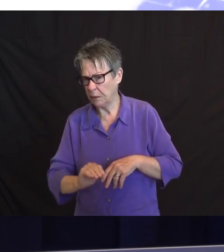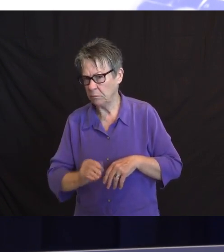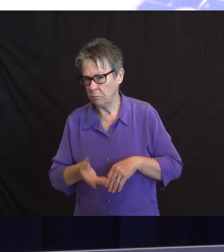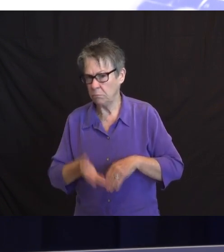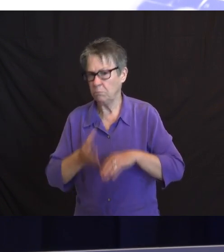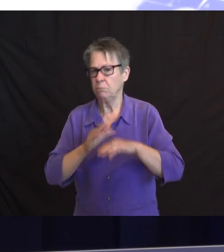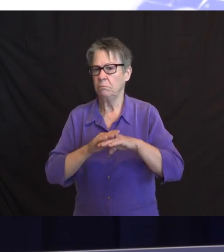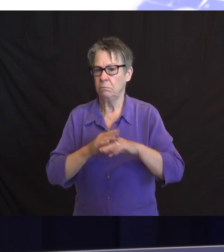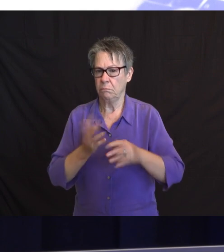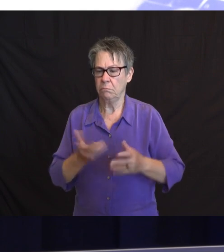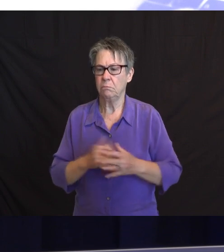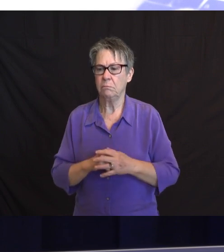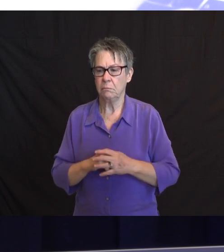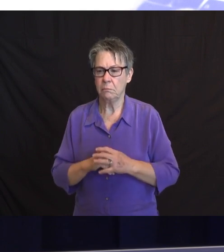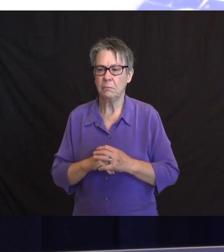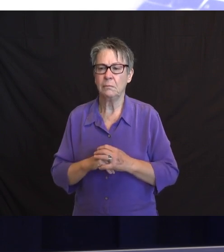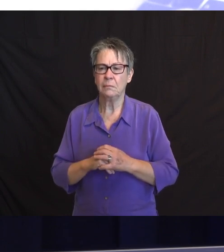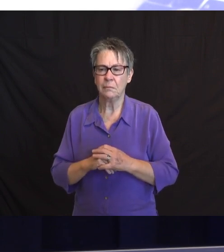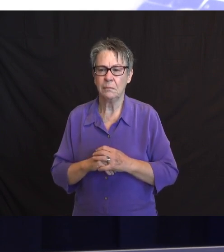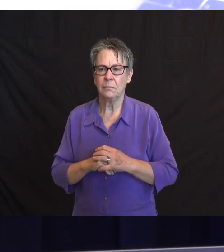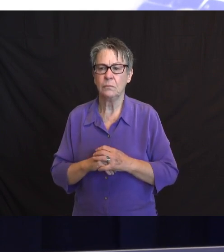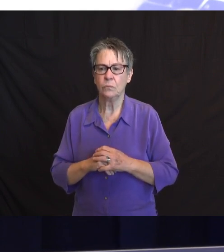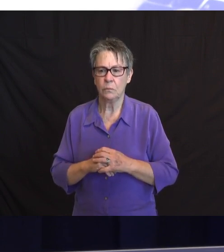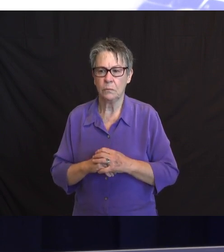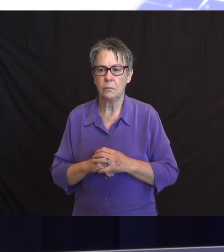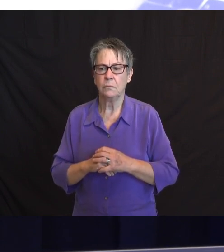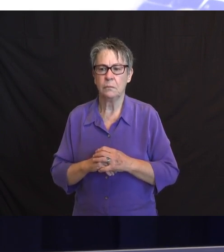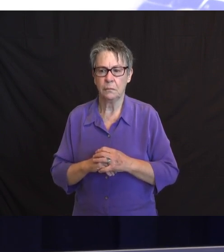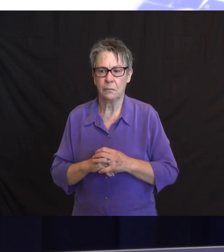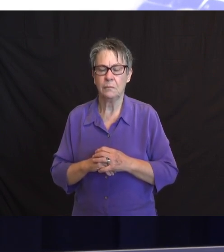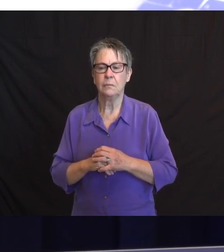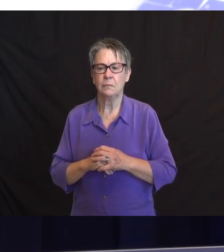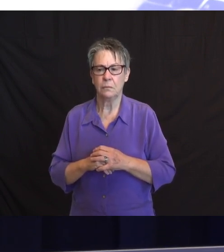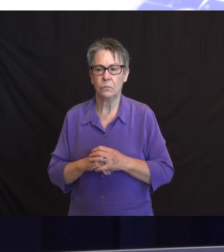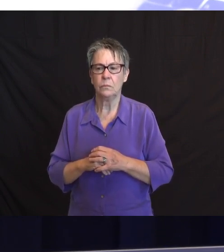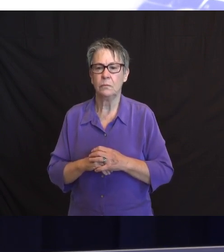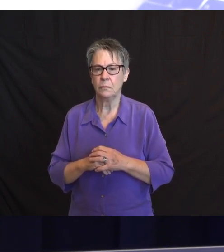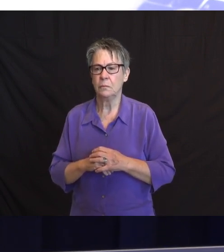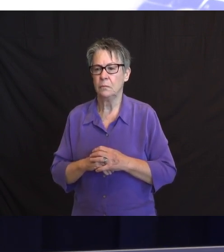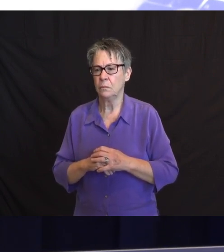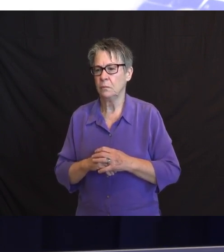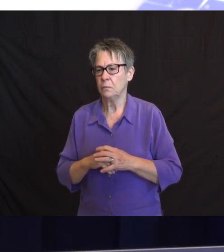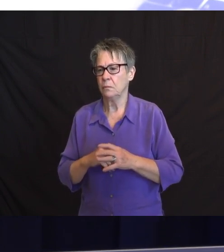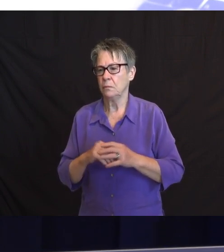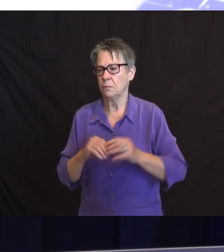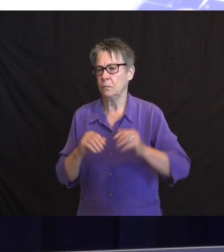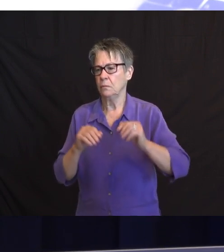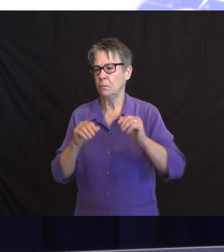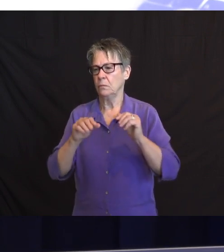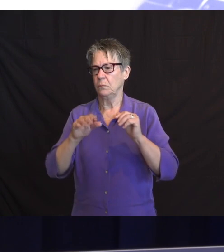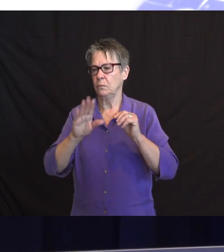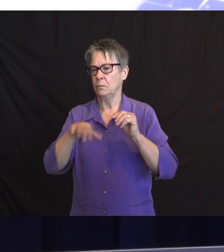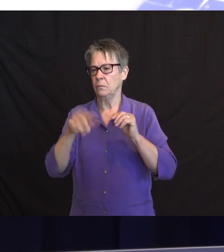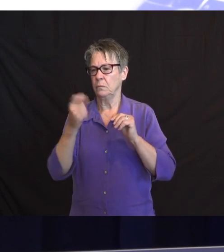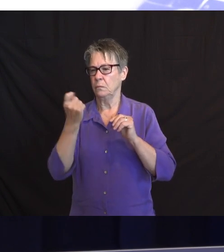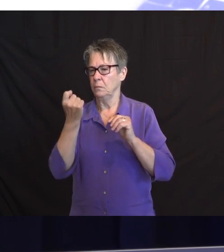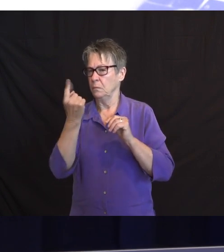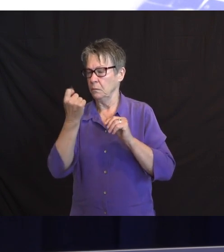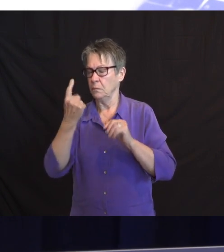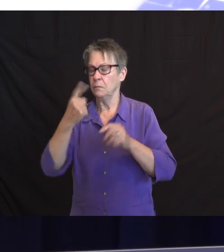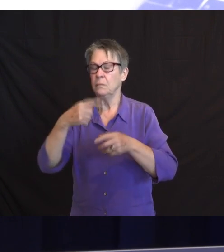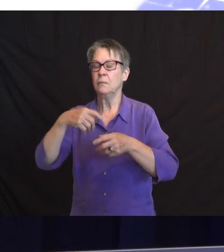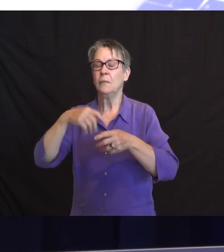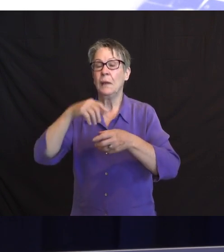travel, and that's on our bus, and that's where we're really watching the 50%, and we have more flexibility to put more buses on as that comes